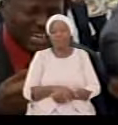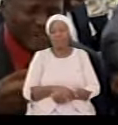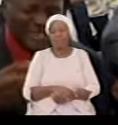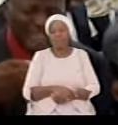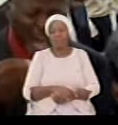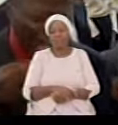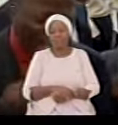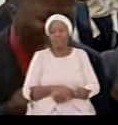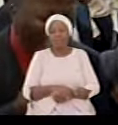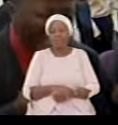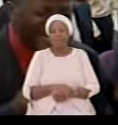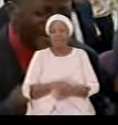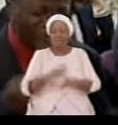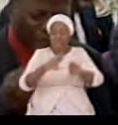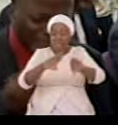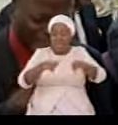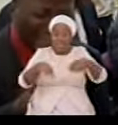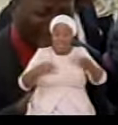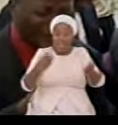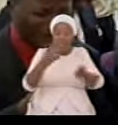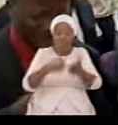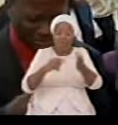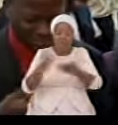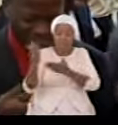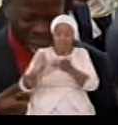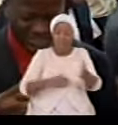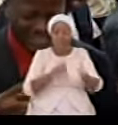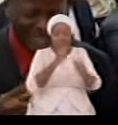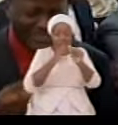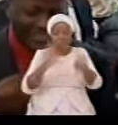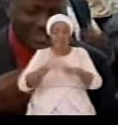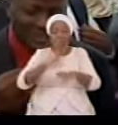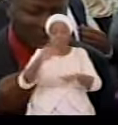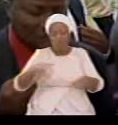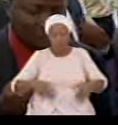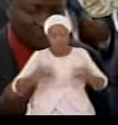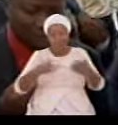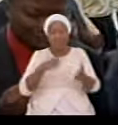Do what will bring a blessing upon your life this year.